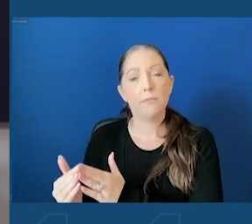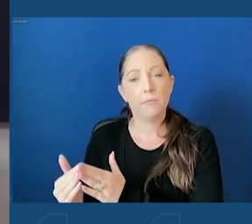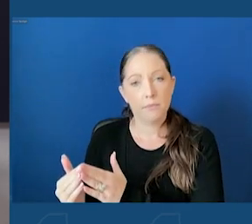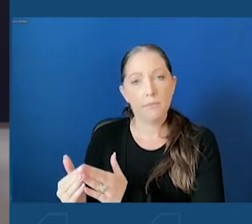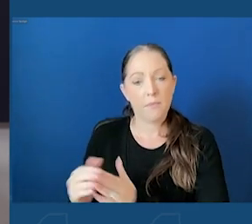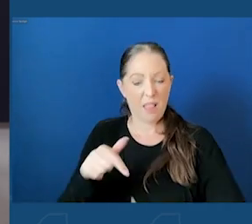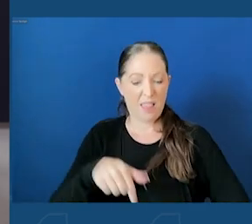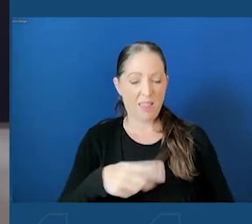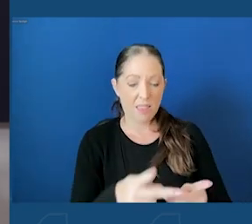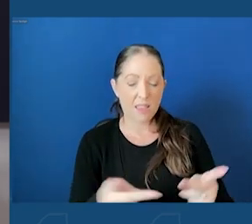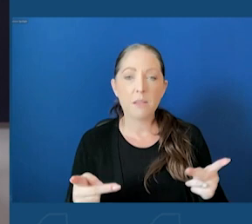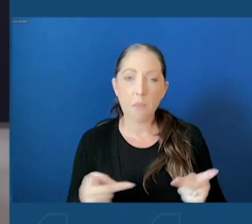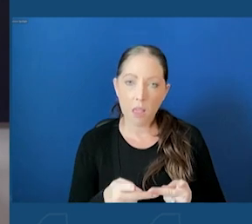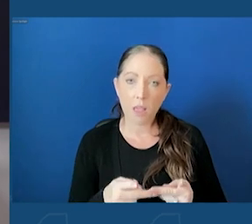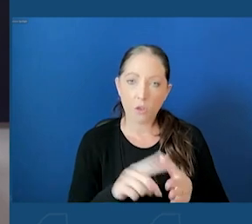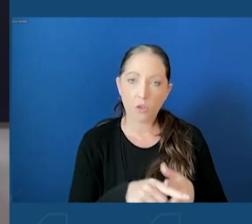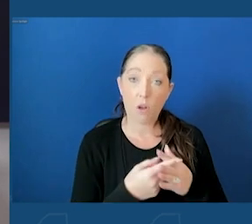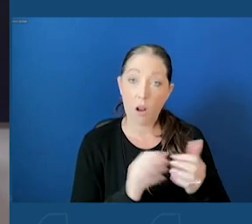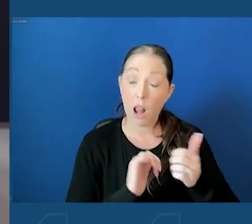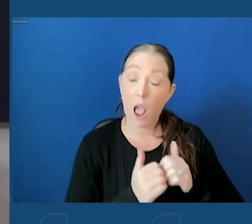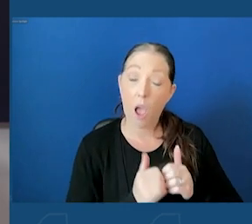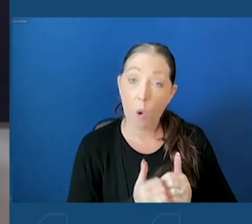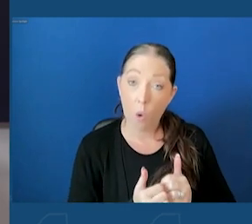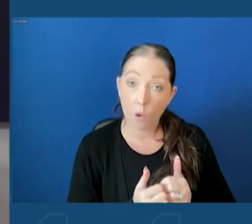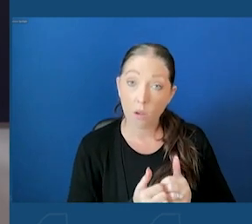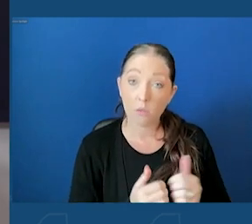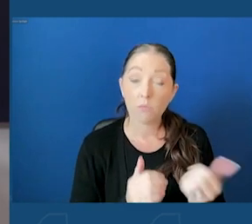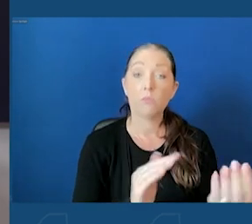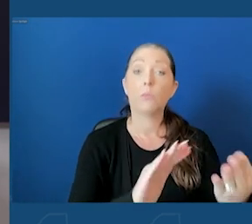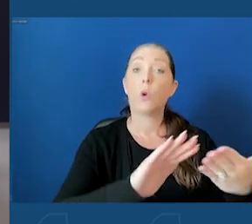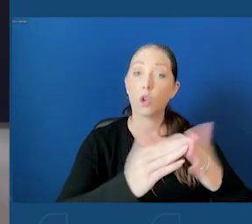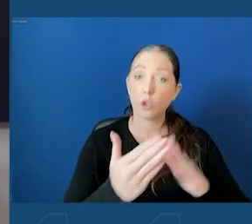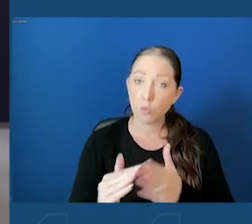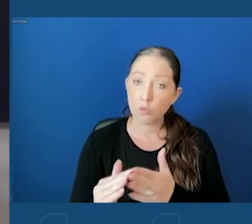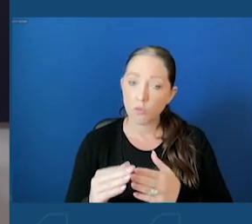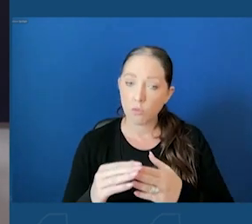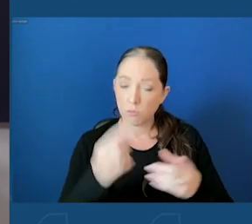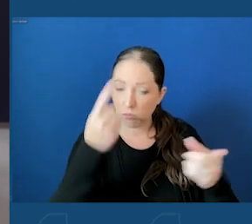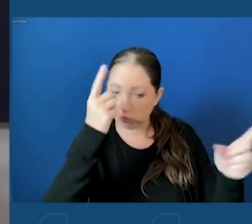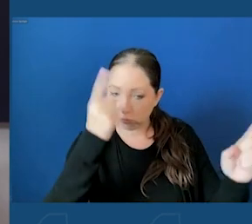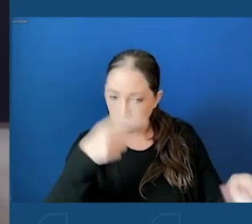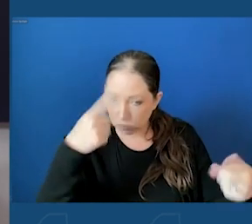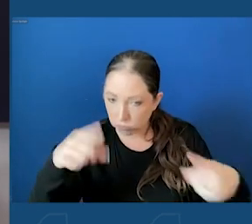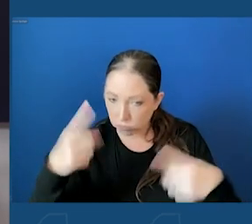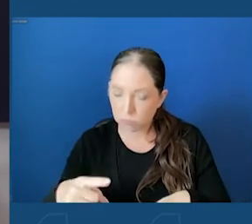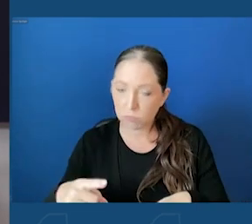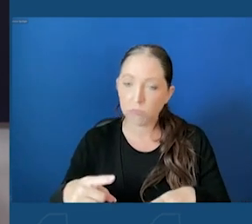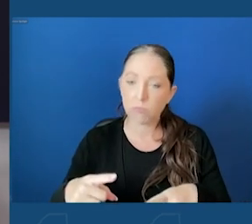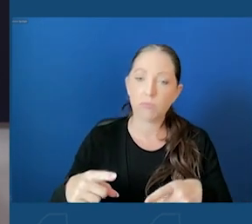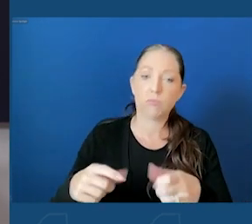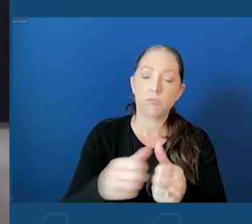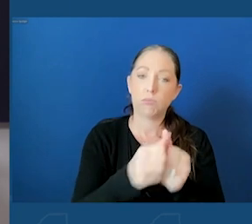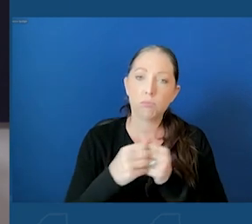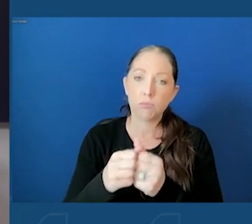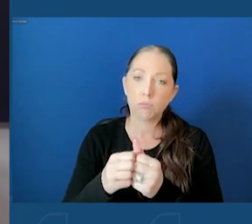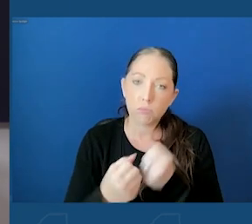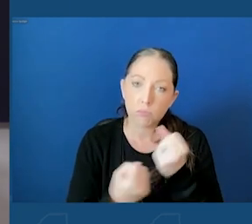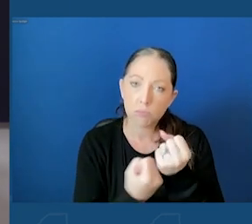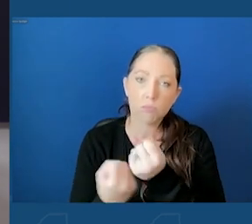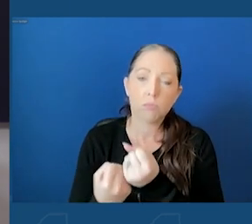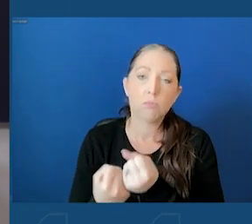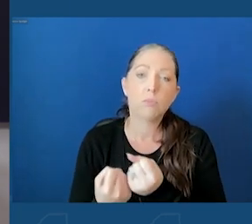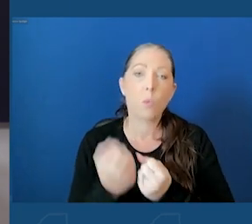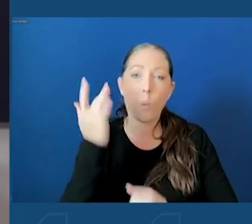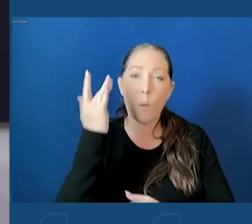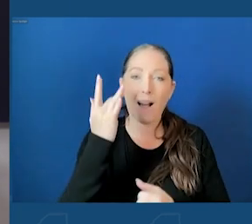place started from a community coming together at a travesty of time